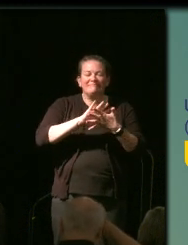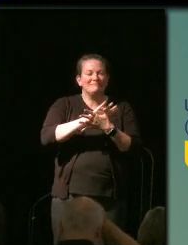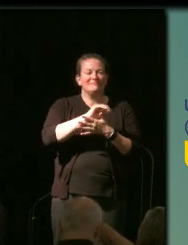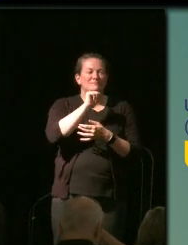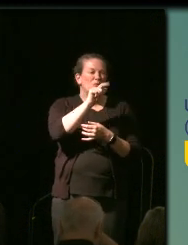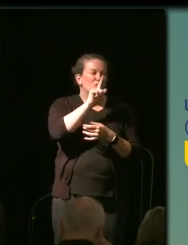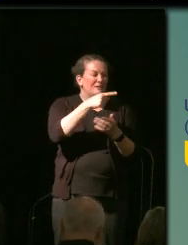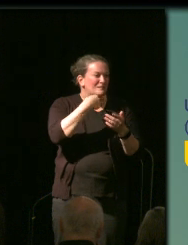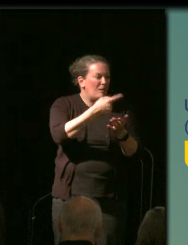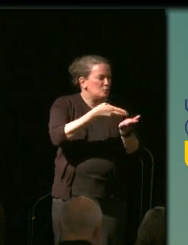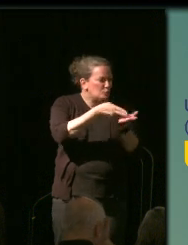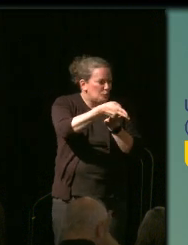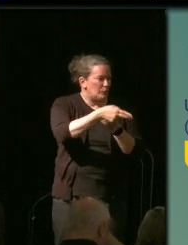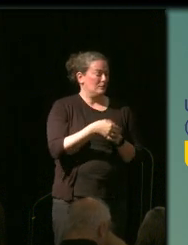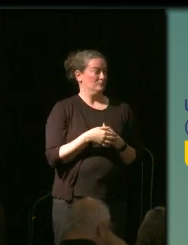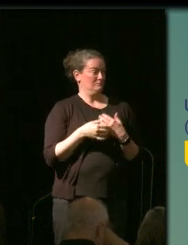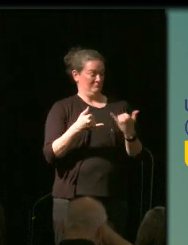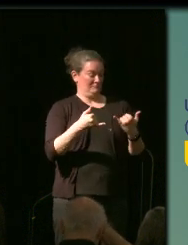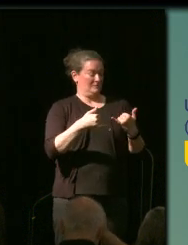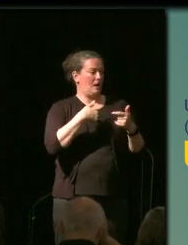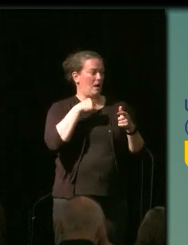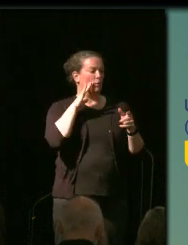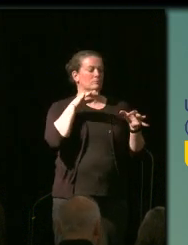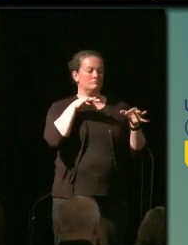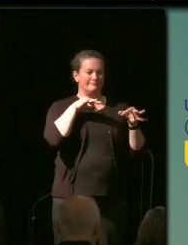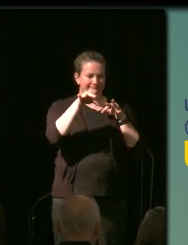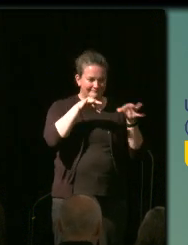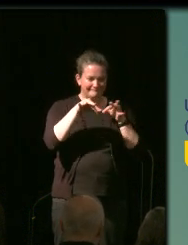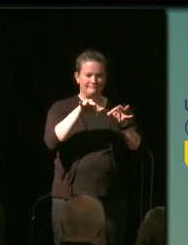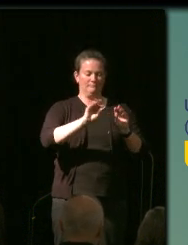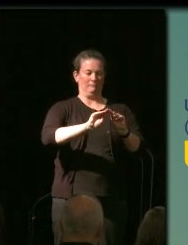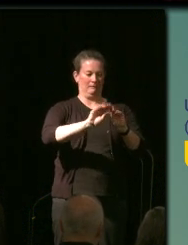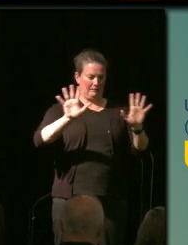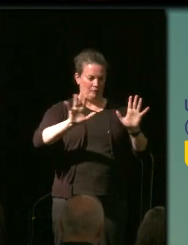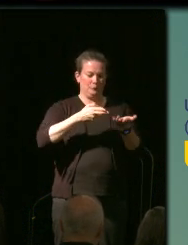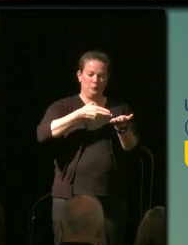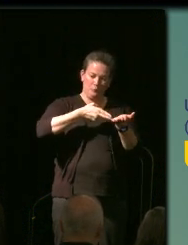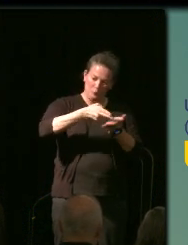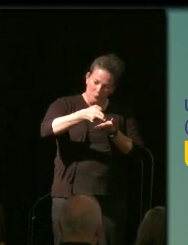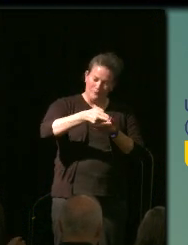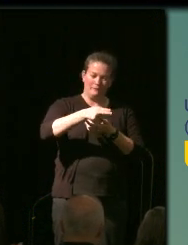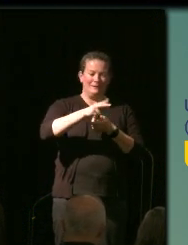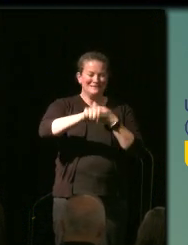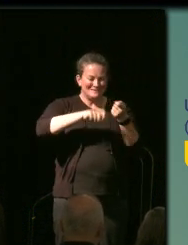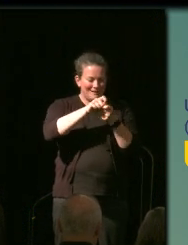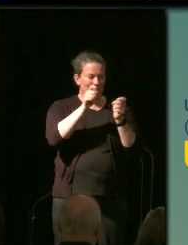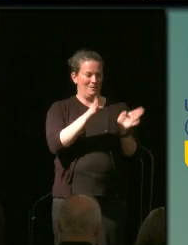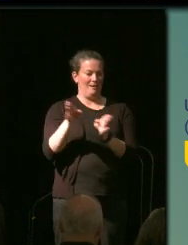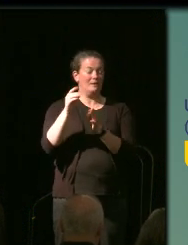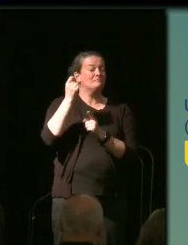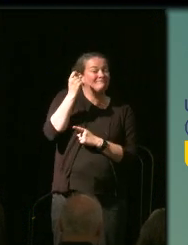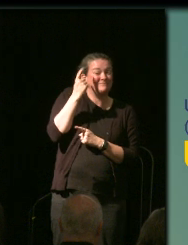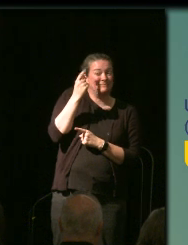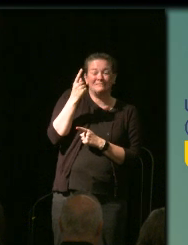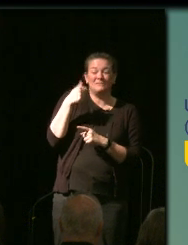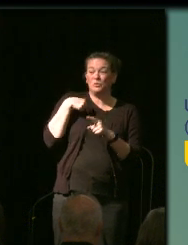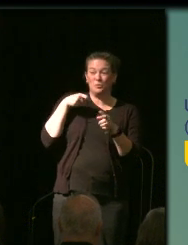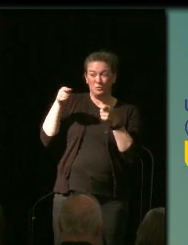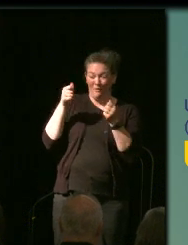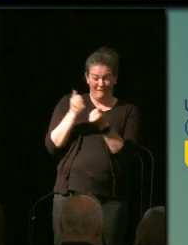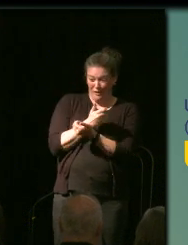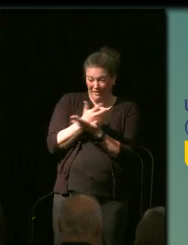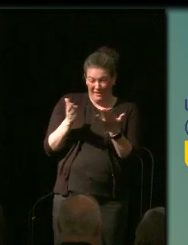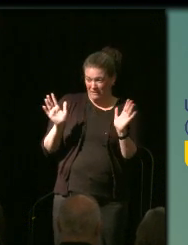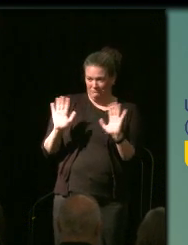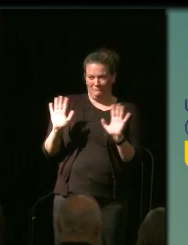the data are, and exactly what we plan to do, with the understanding that, I don't control everything. I don't control Peter Marks at